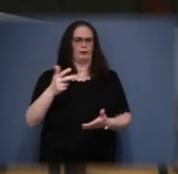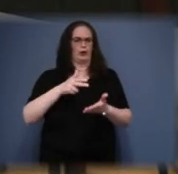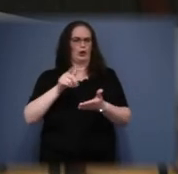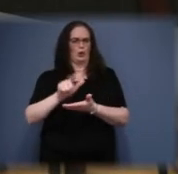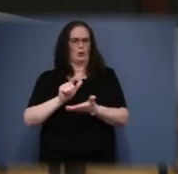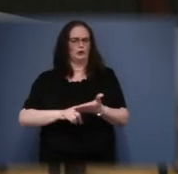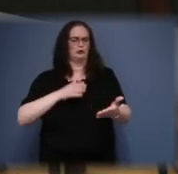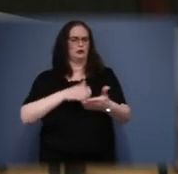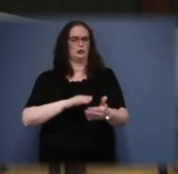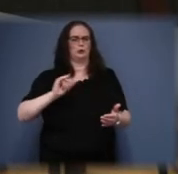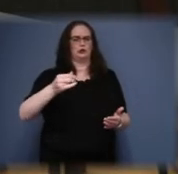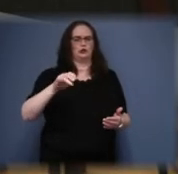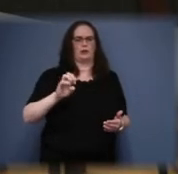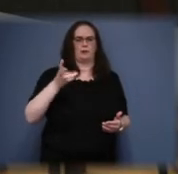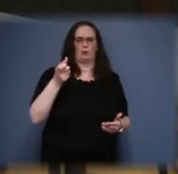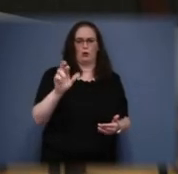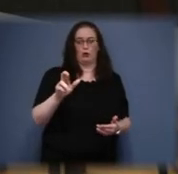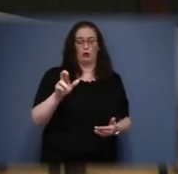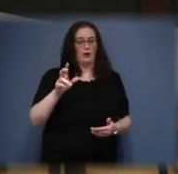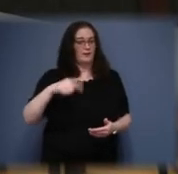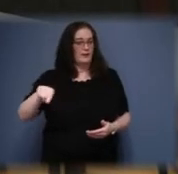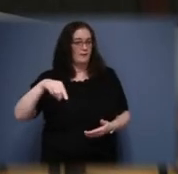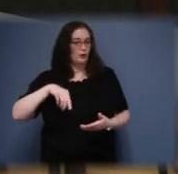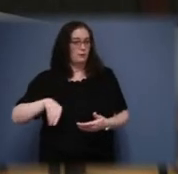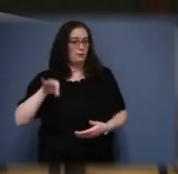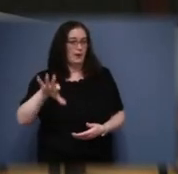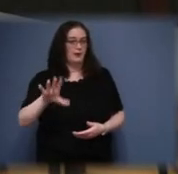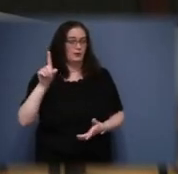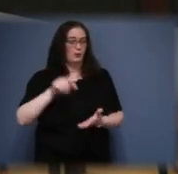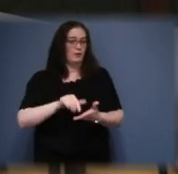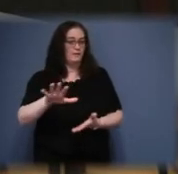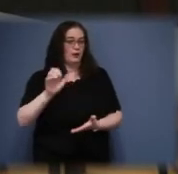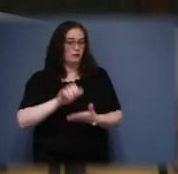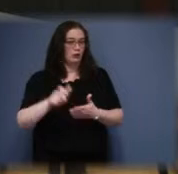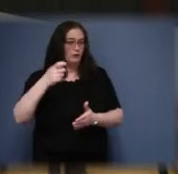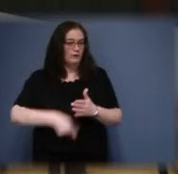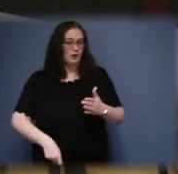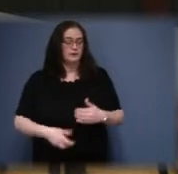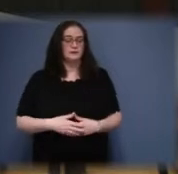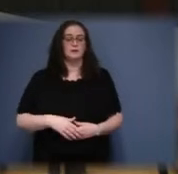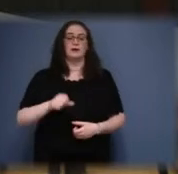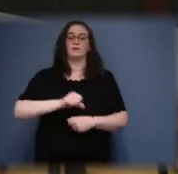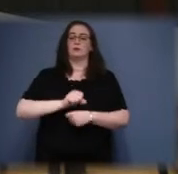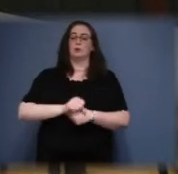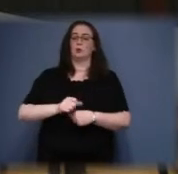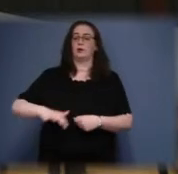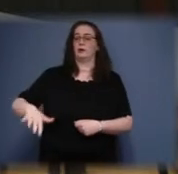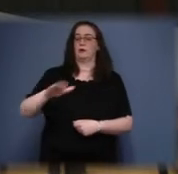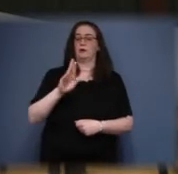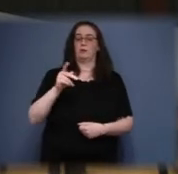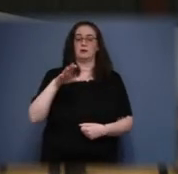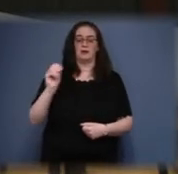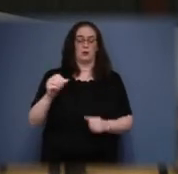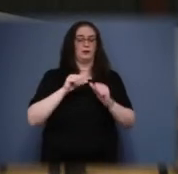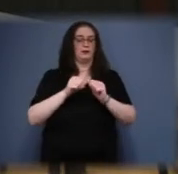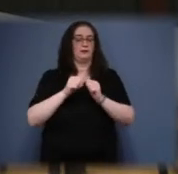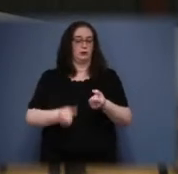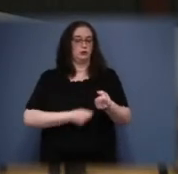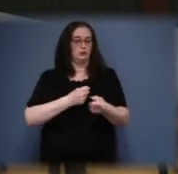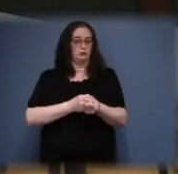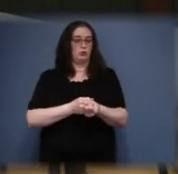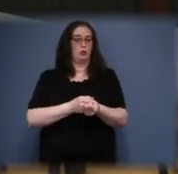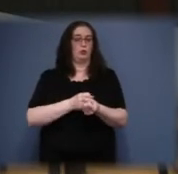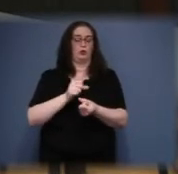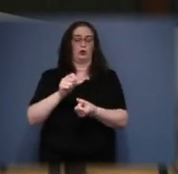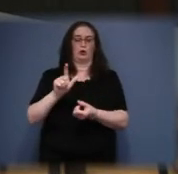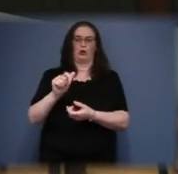Jamie Walker? Have they ever paid the $1,500 fines? If the employees of Bucks County continue to support